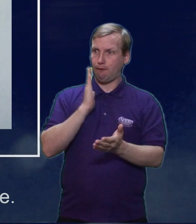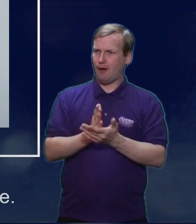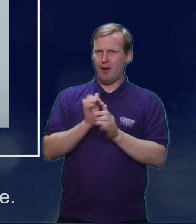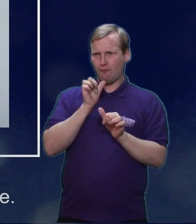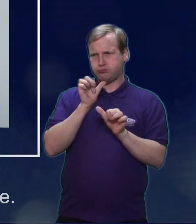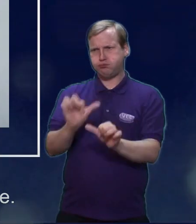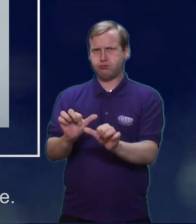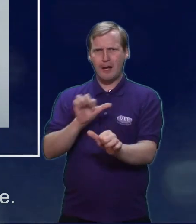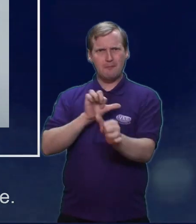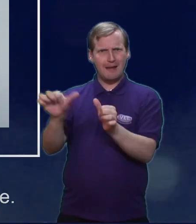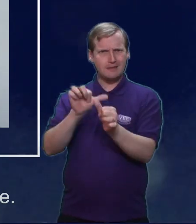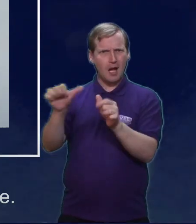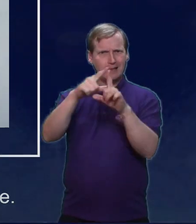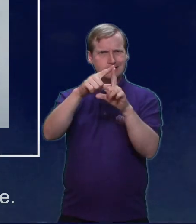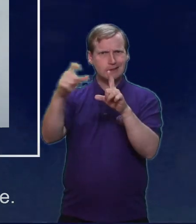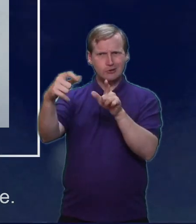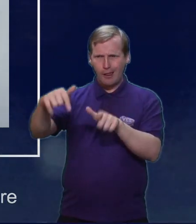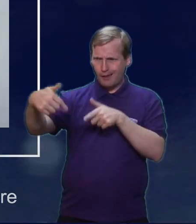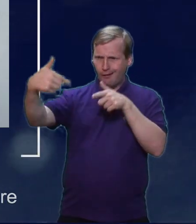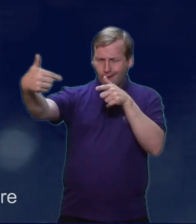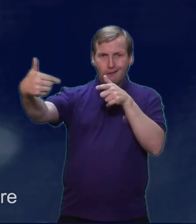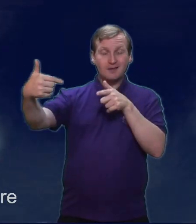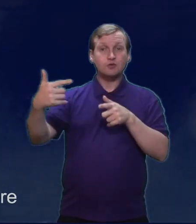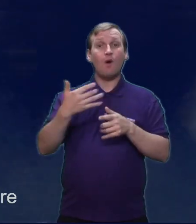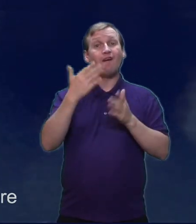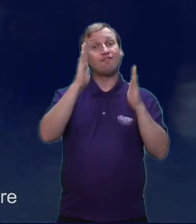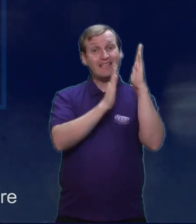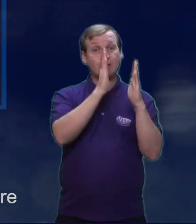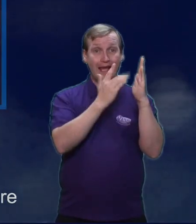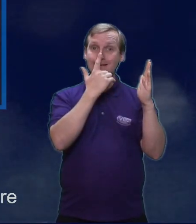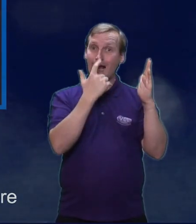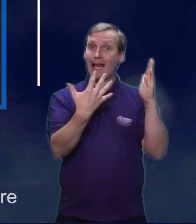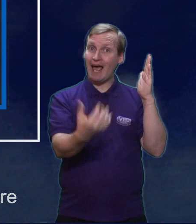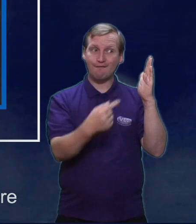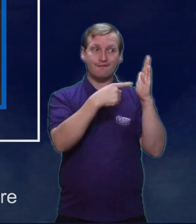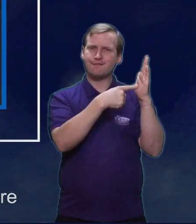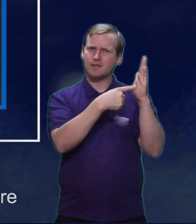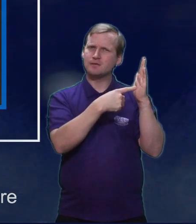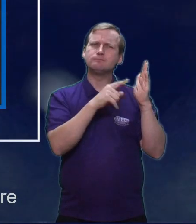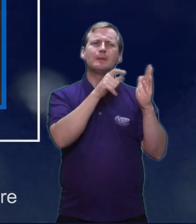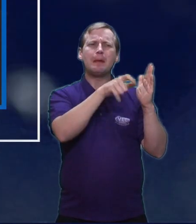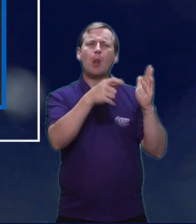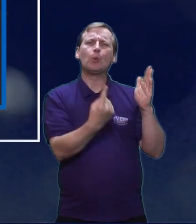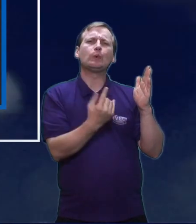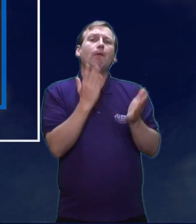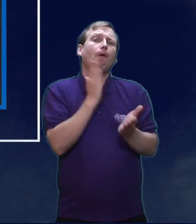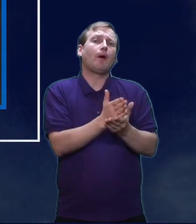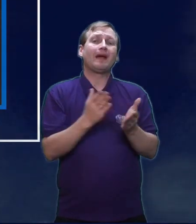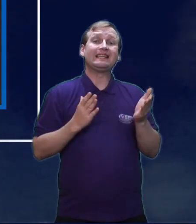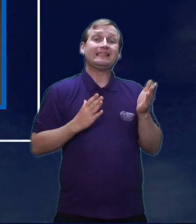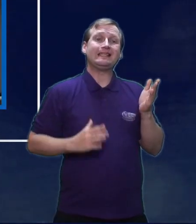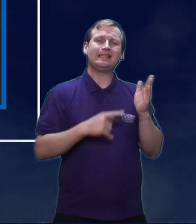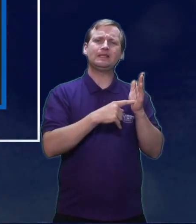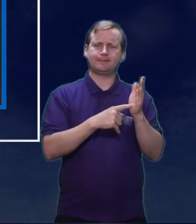people actually prefer digital or telephone. So, although face-to-face appointments are still there for people who